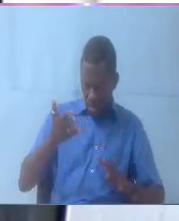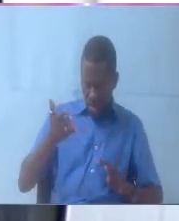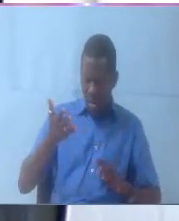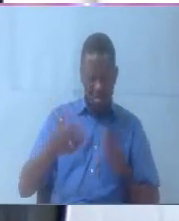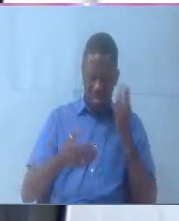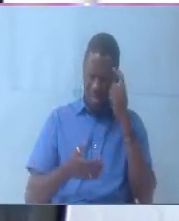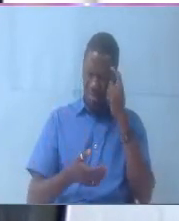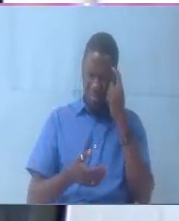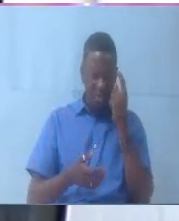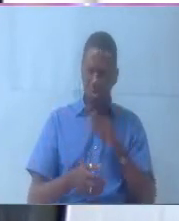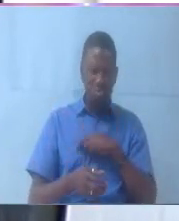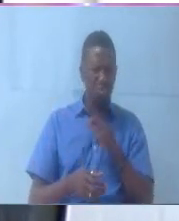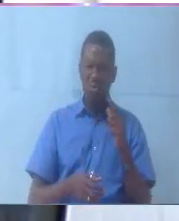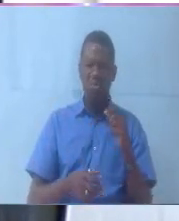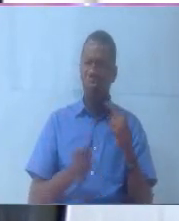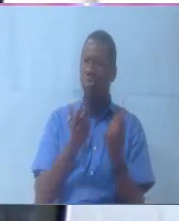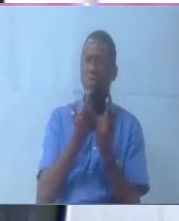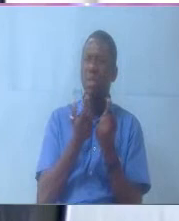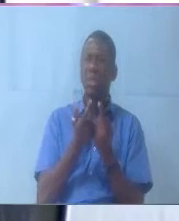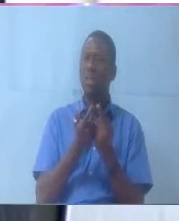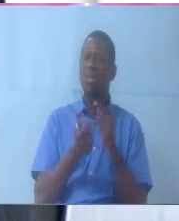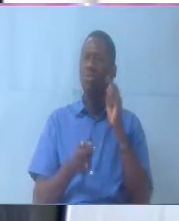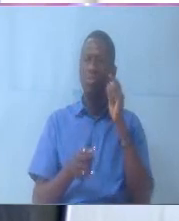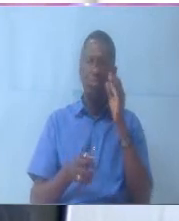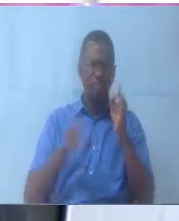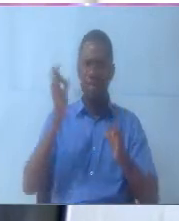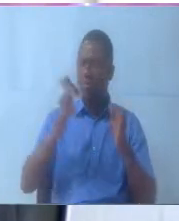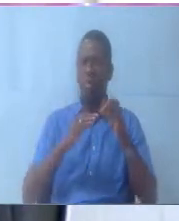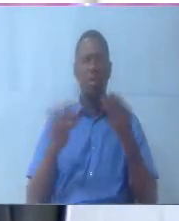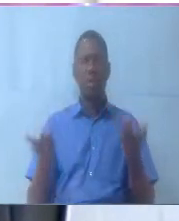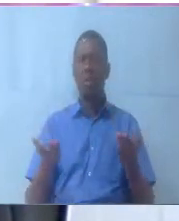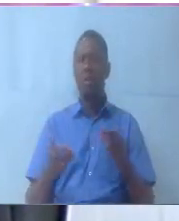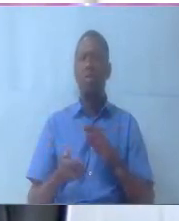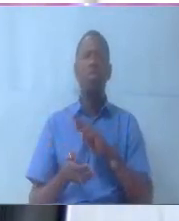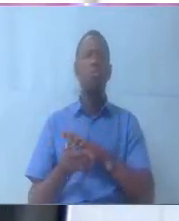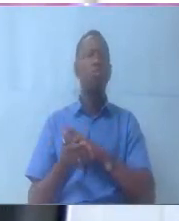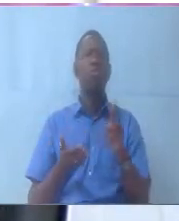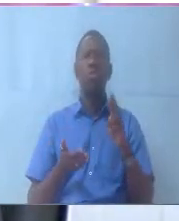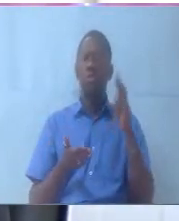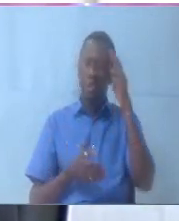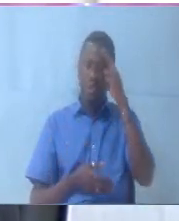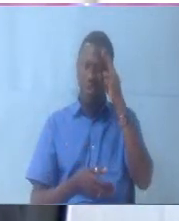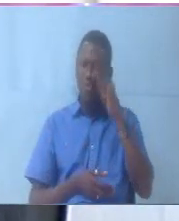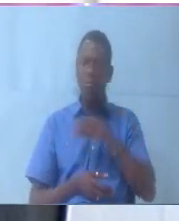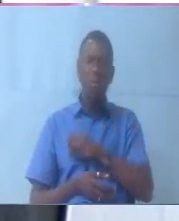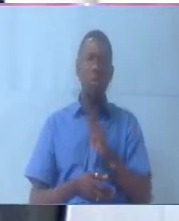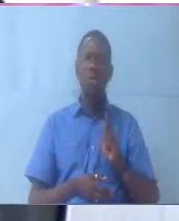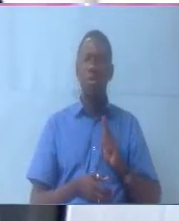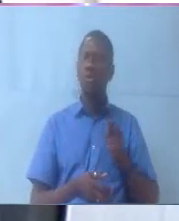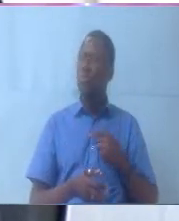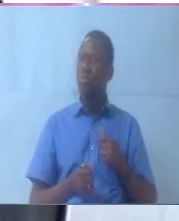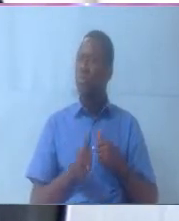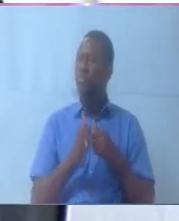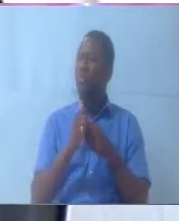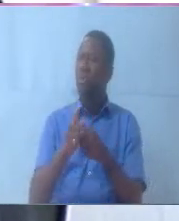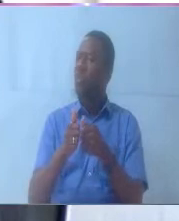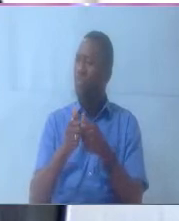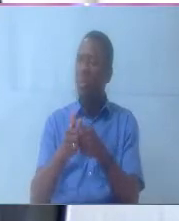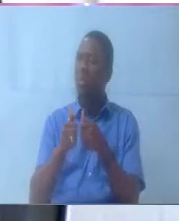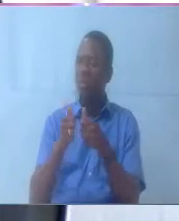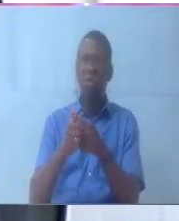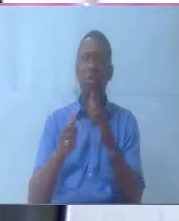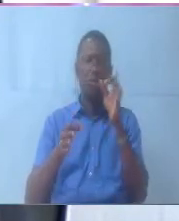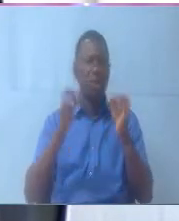itandi ko nyi mukitileti menyanta lola. There was no reason for us to proceed with that trial. Adun dalila man taraje mensa kendintel si continue